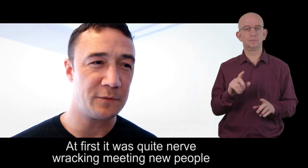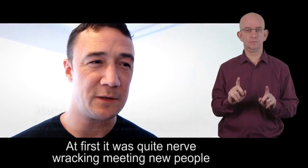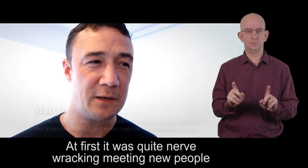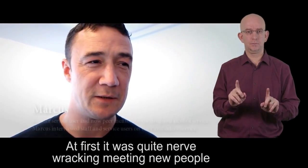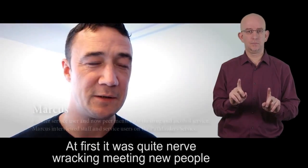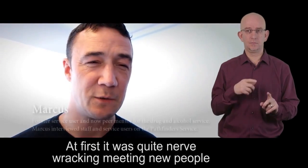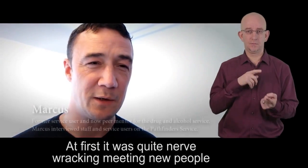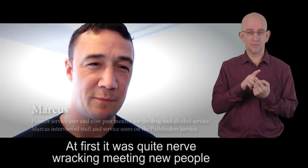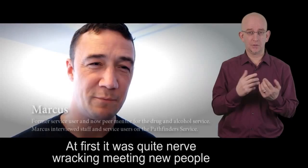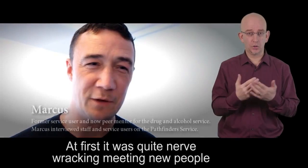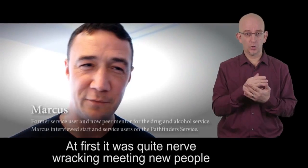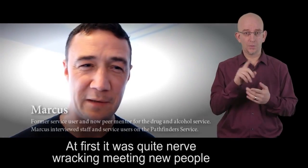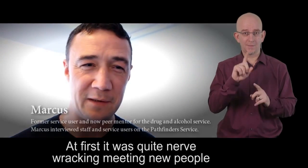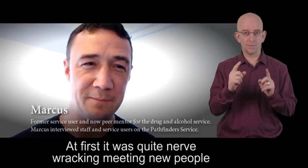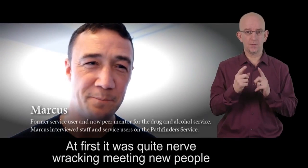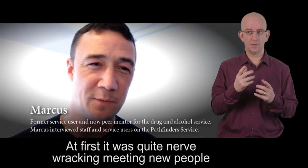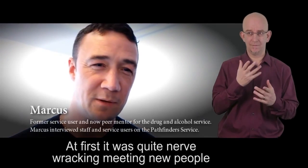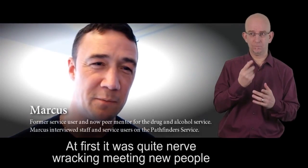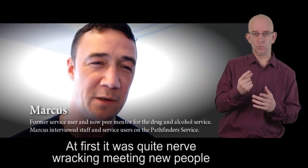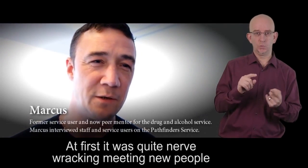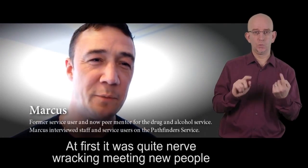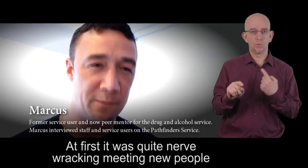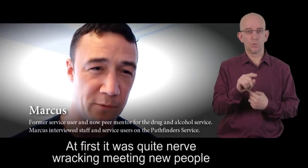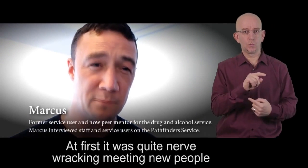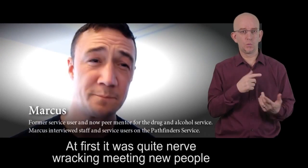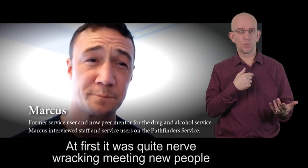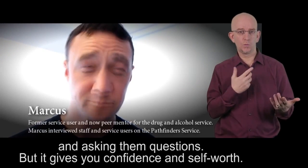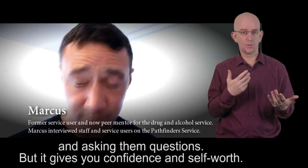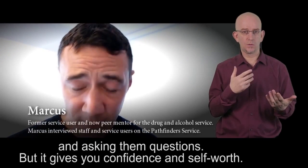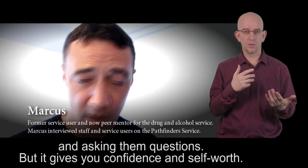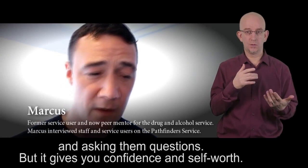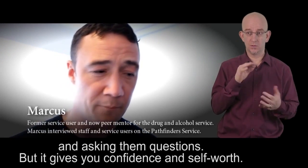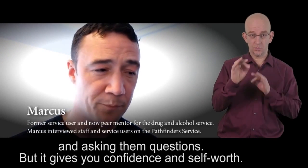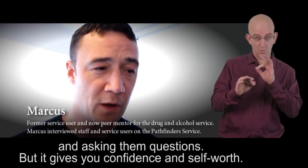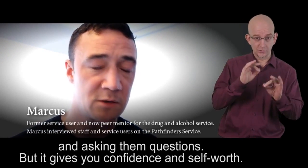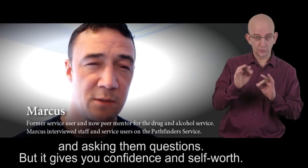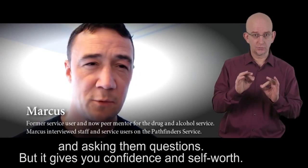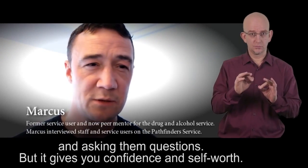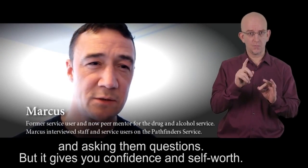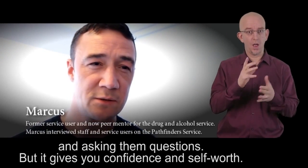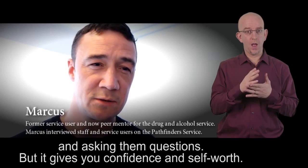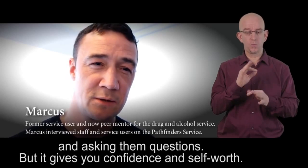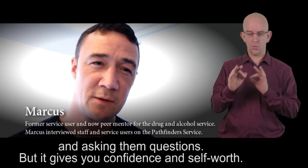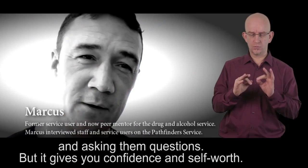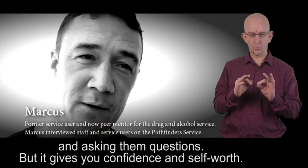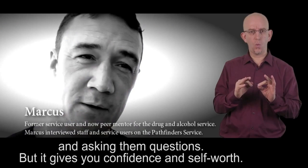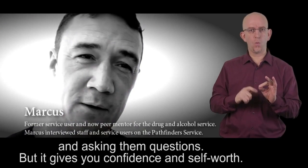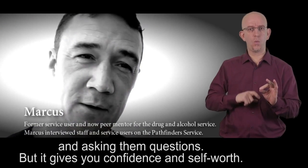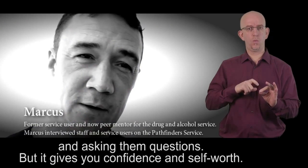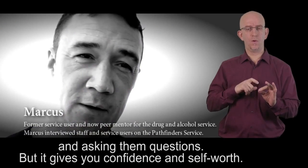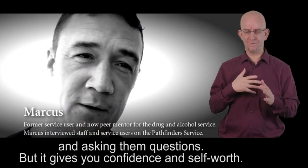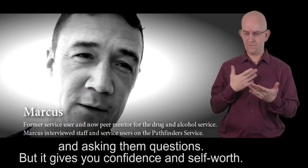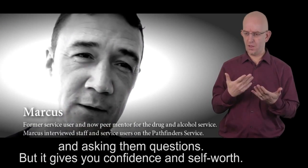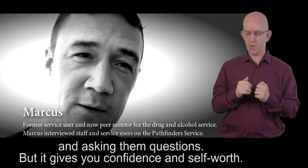first obviously it's quite nerve-wracking you know meeting new people asking them questions it